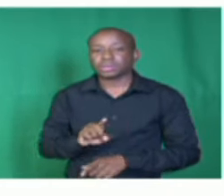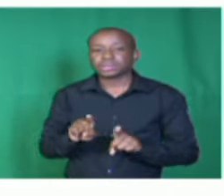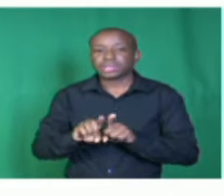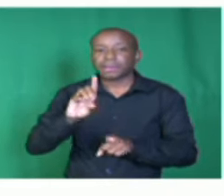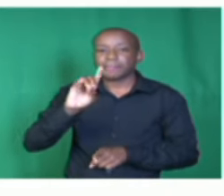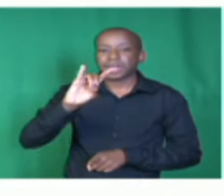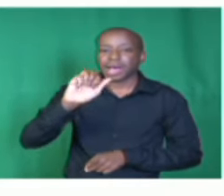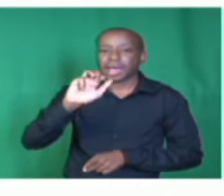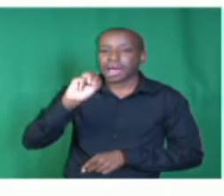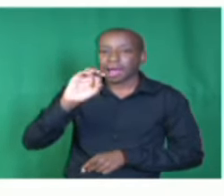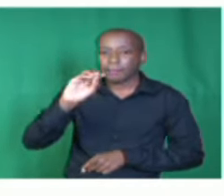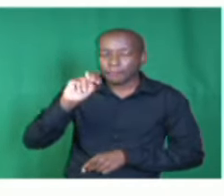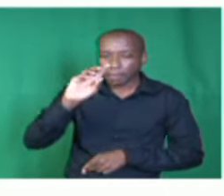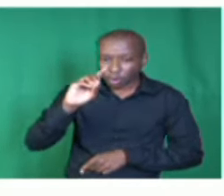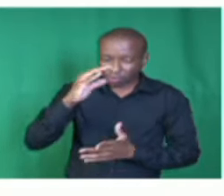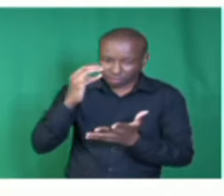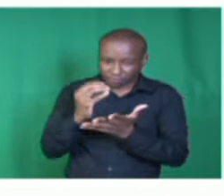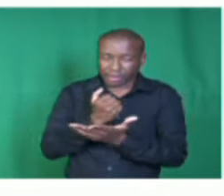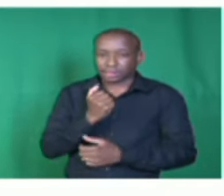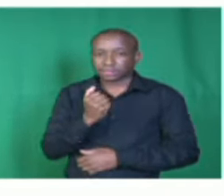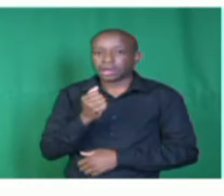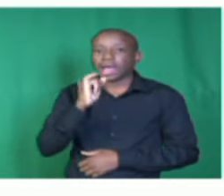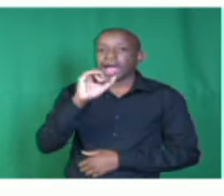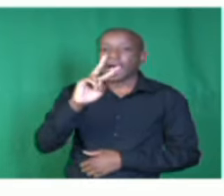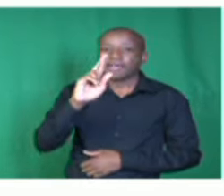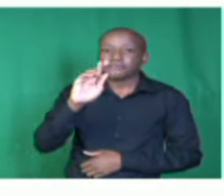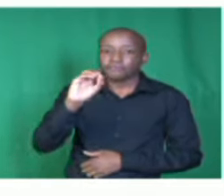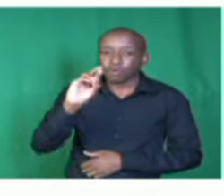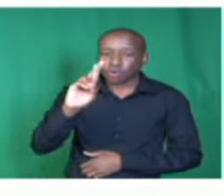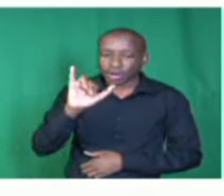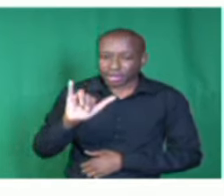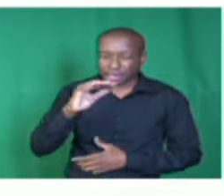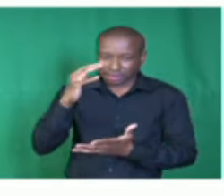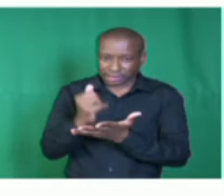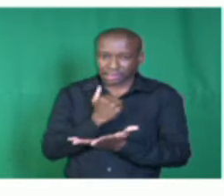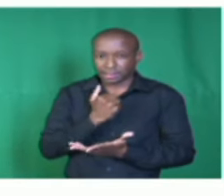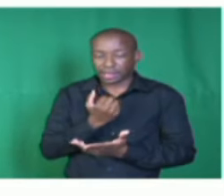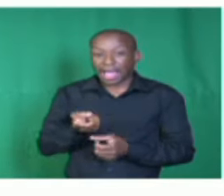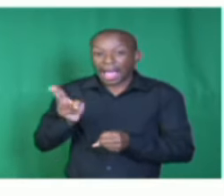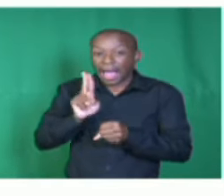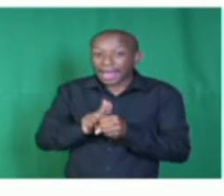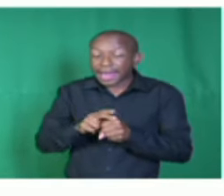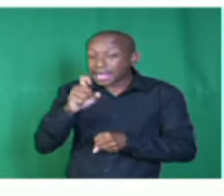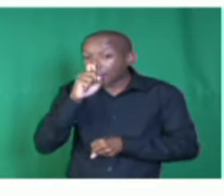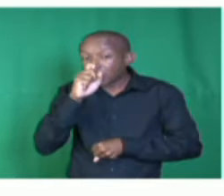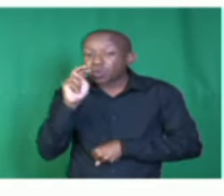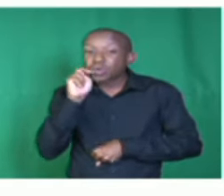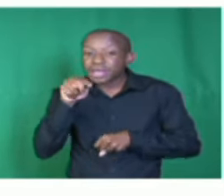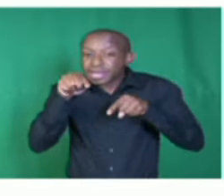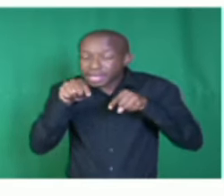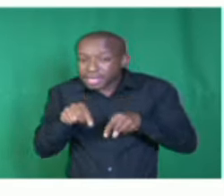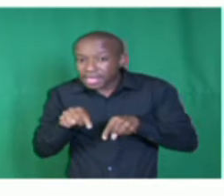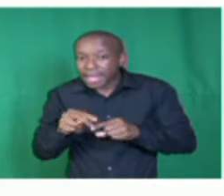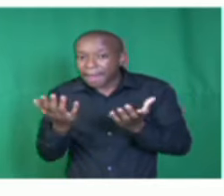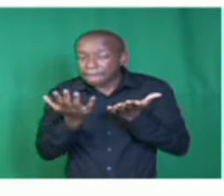diamond, and ivory. They needed new markets where they could sell